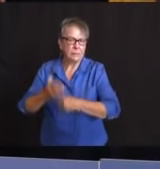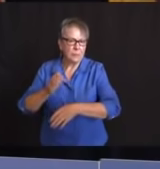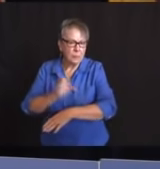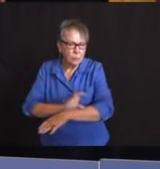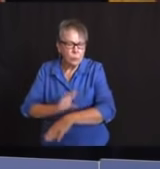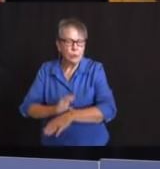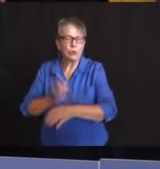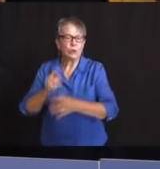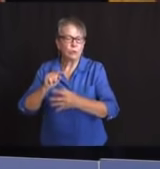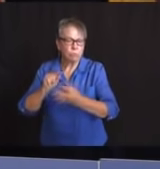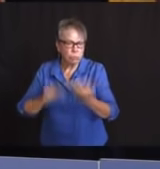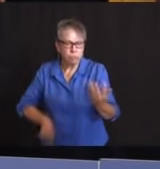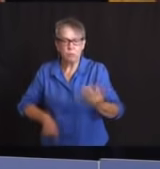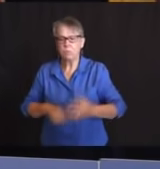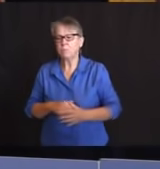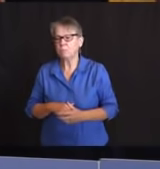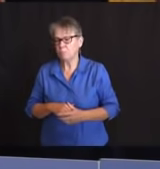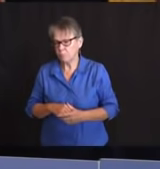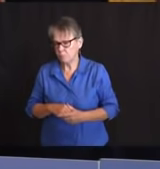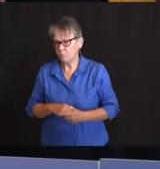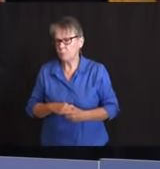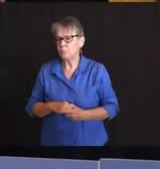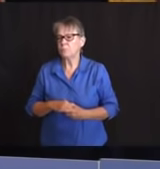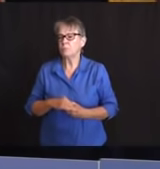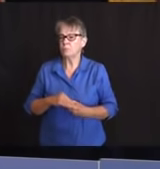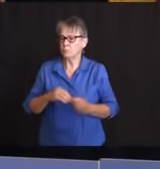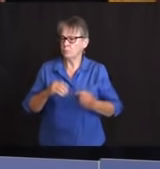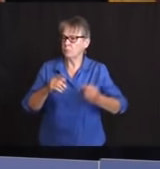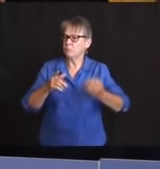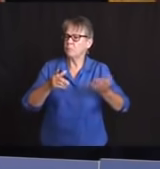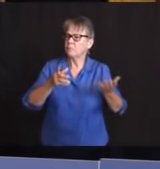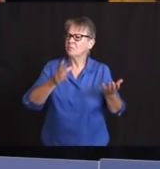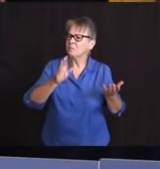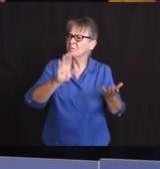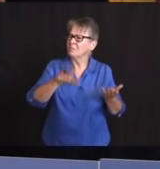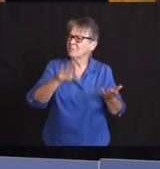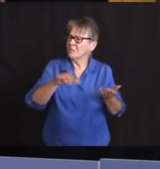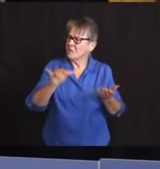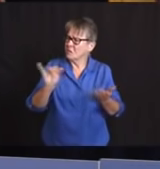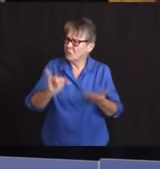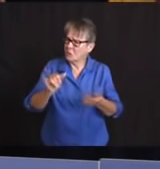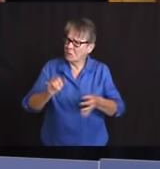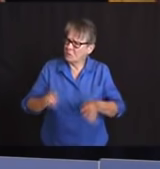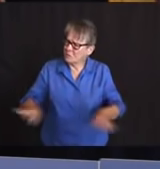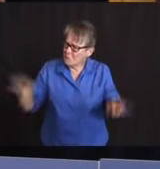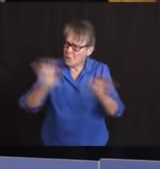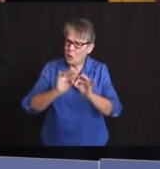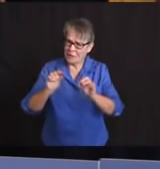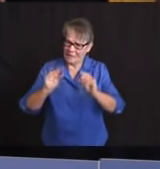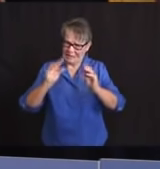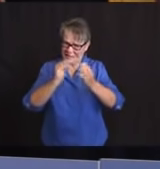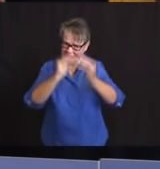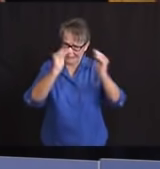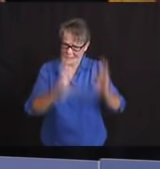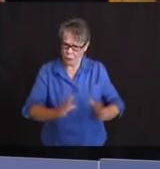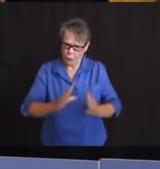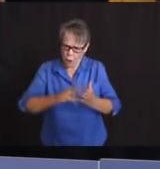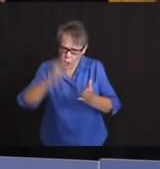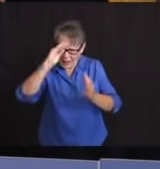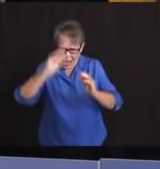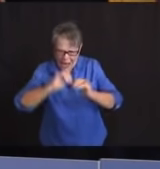effectively engage with their students. We also want to make sure parents and families know how to use the technology that links them with the